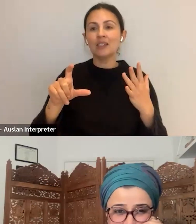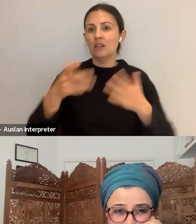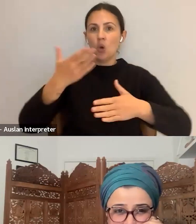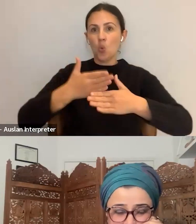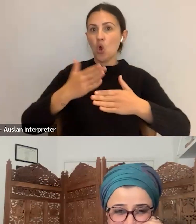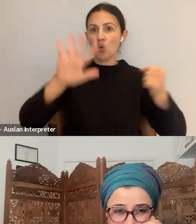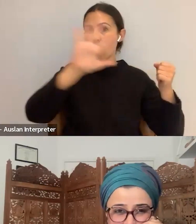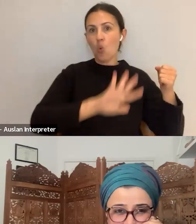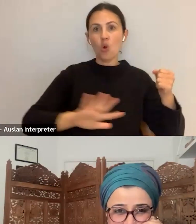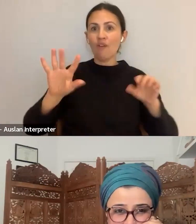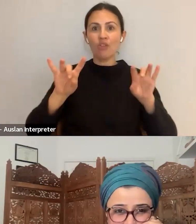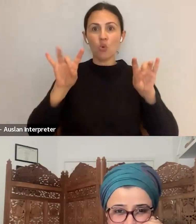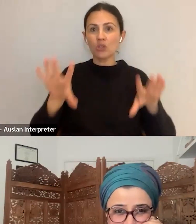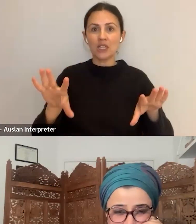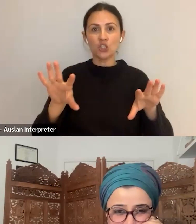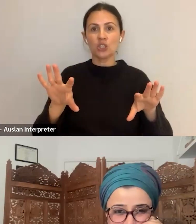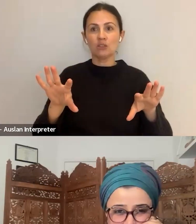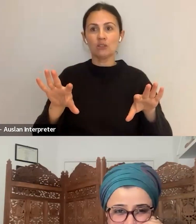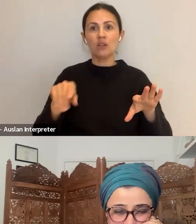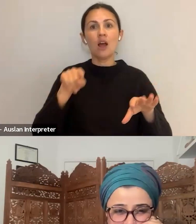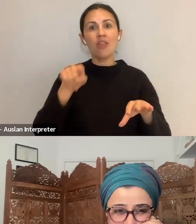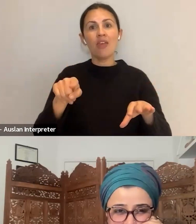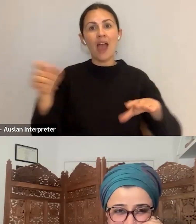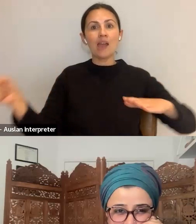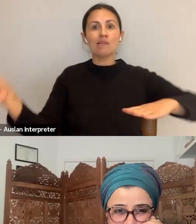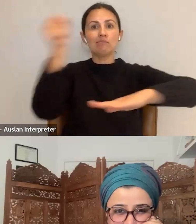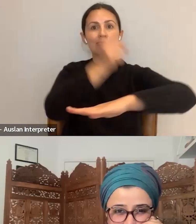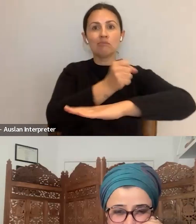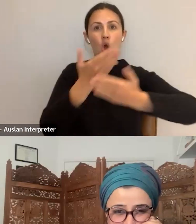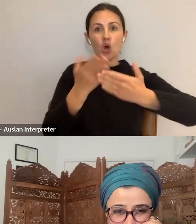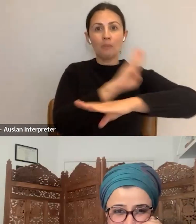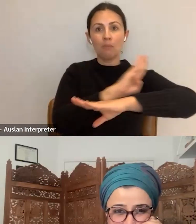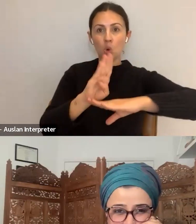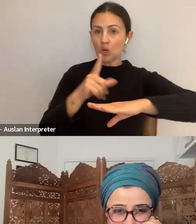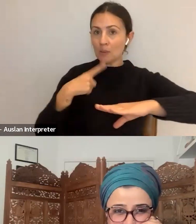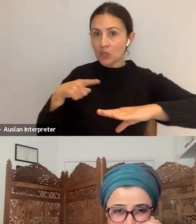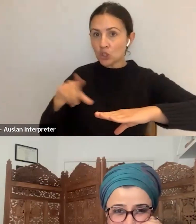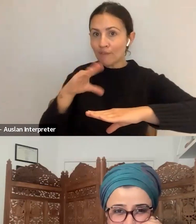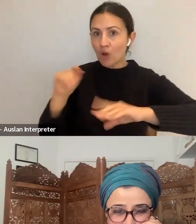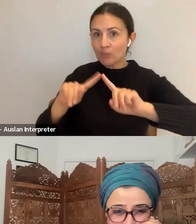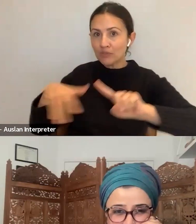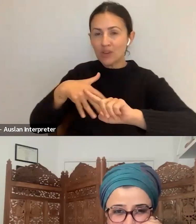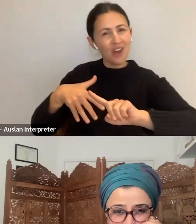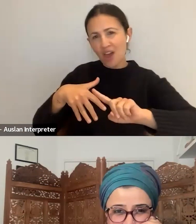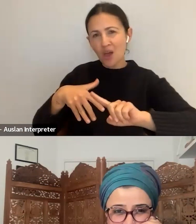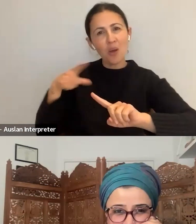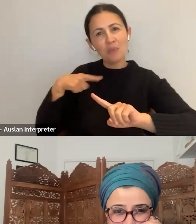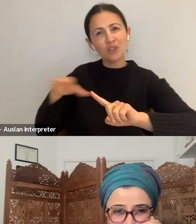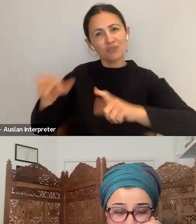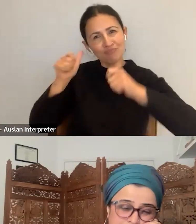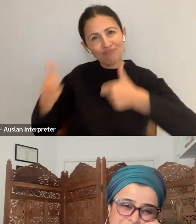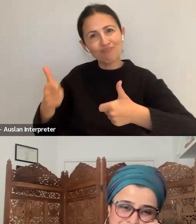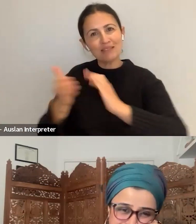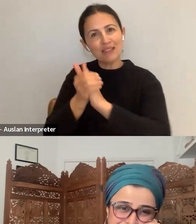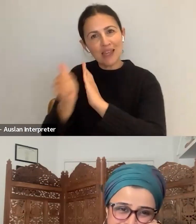boards and they're there for everything that they bring. You know, like most Aboriginal people also have a degree in accounting, or, you